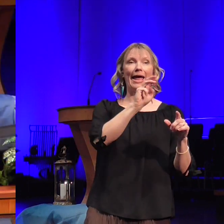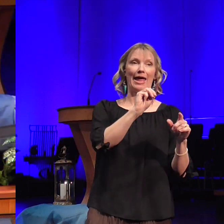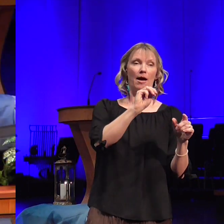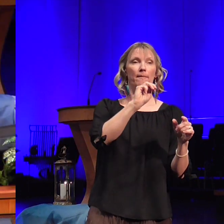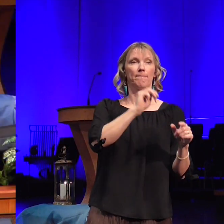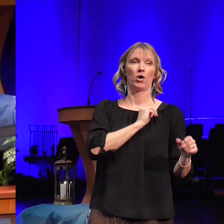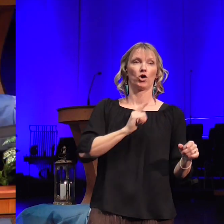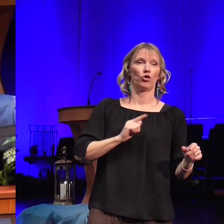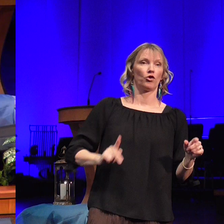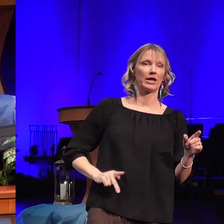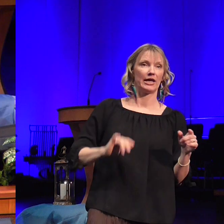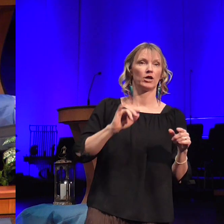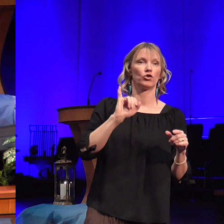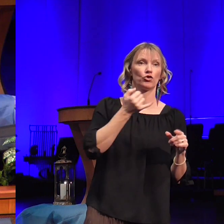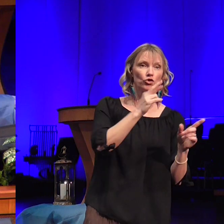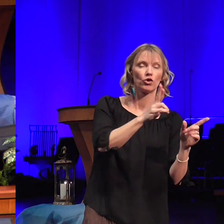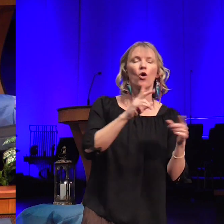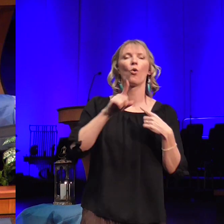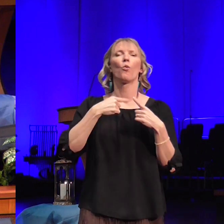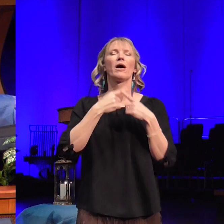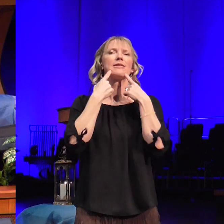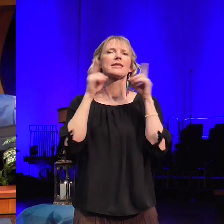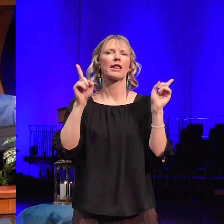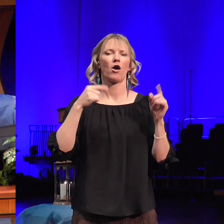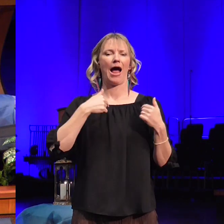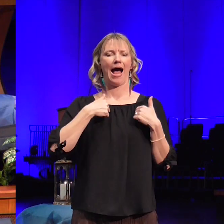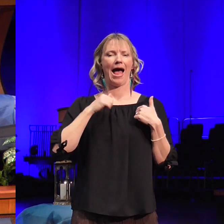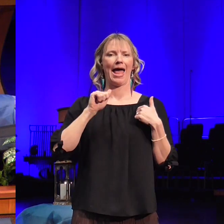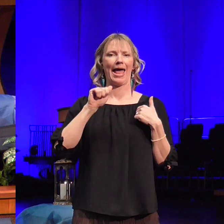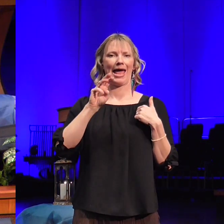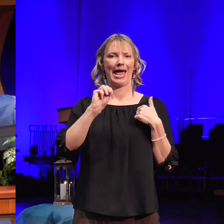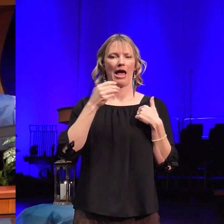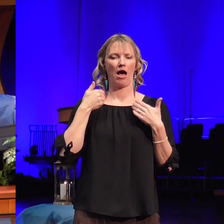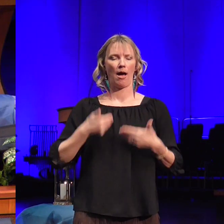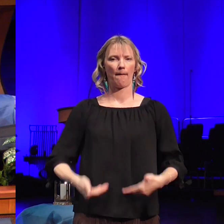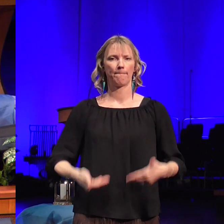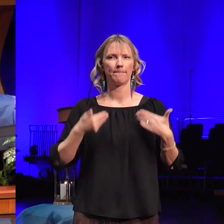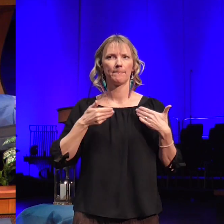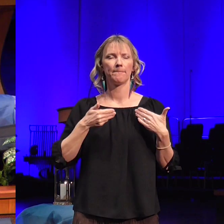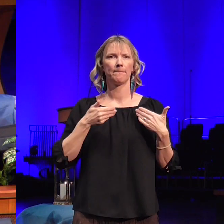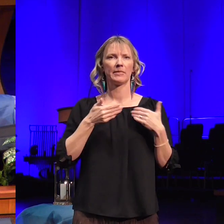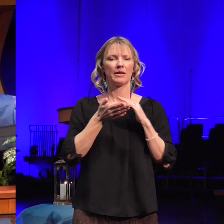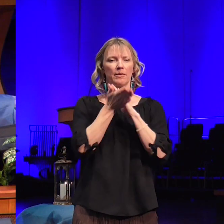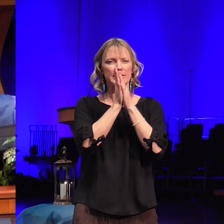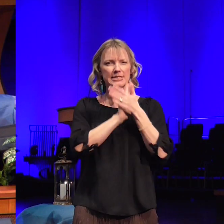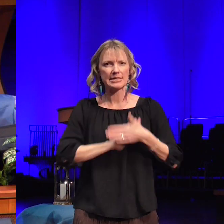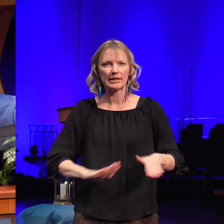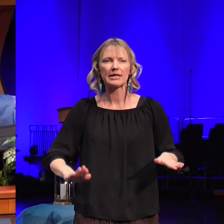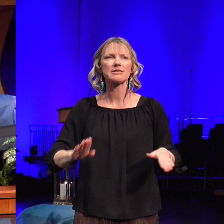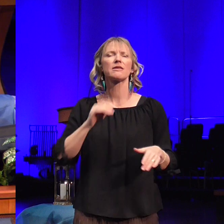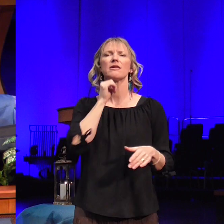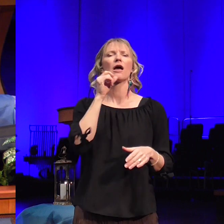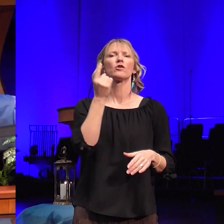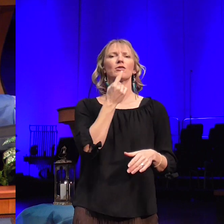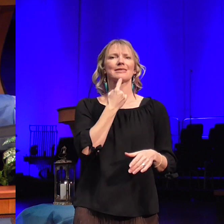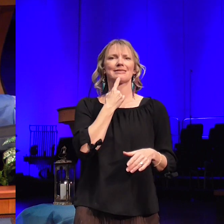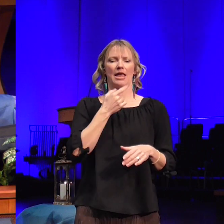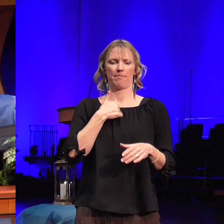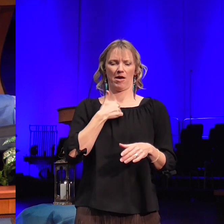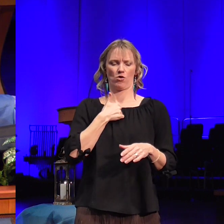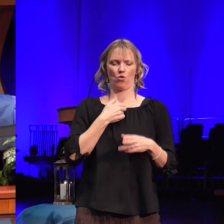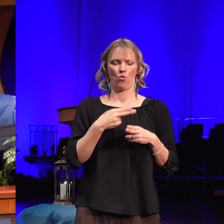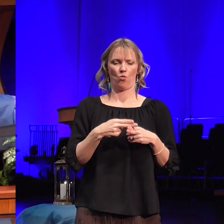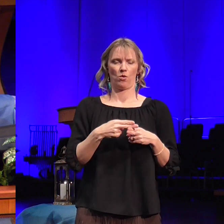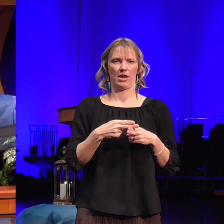when we declare that I am, when we're in that place of stillness, we're not just saying our own name. We're not